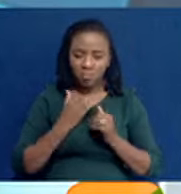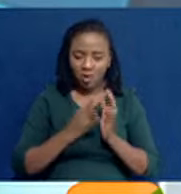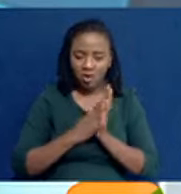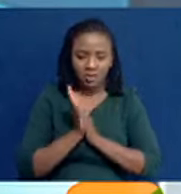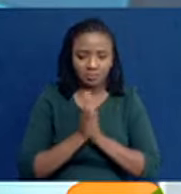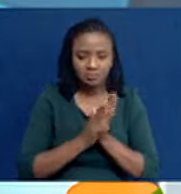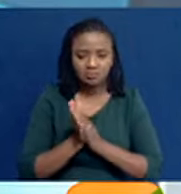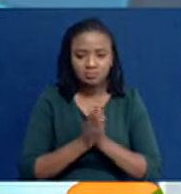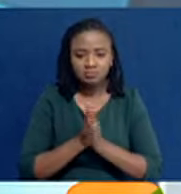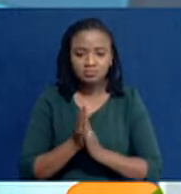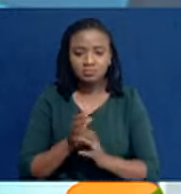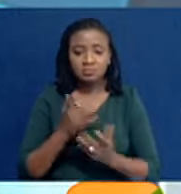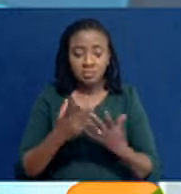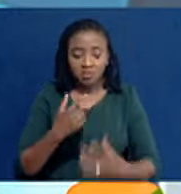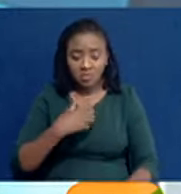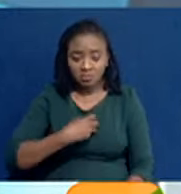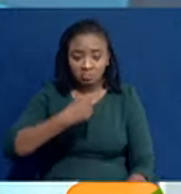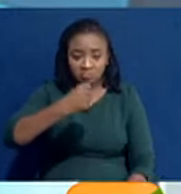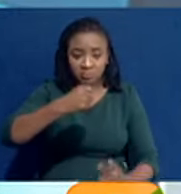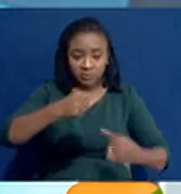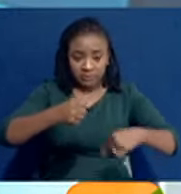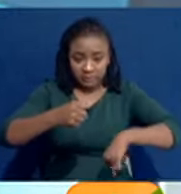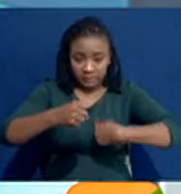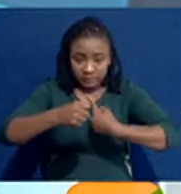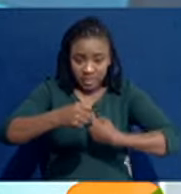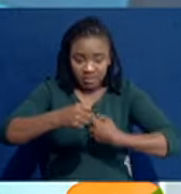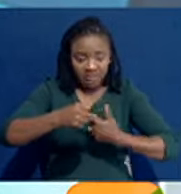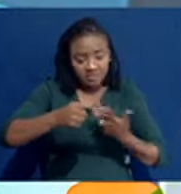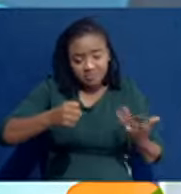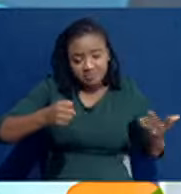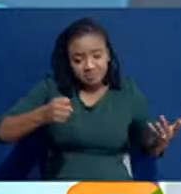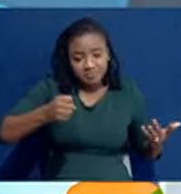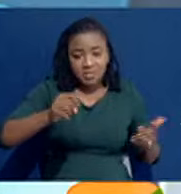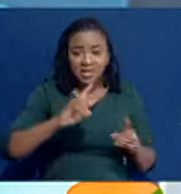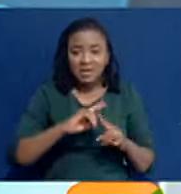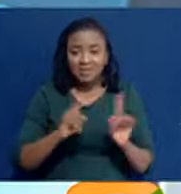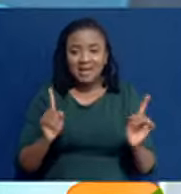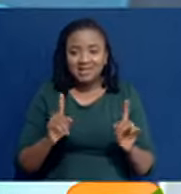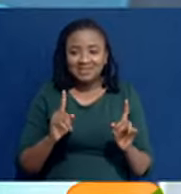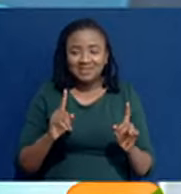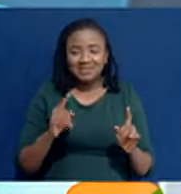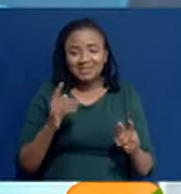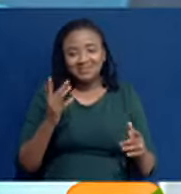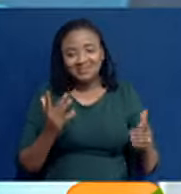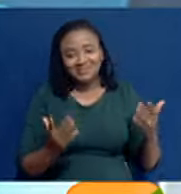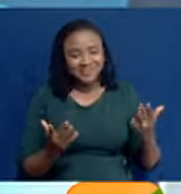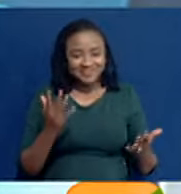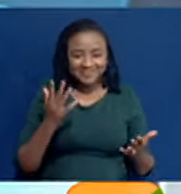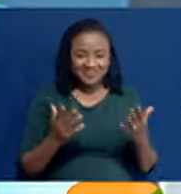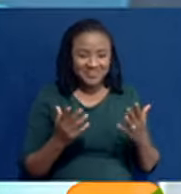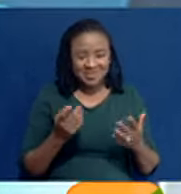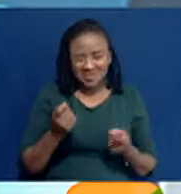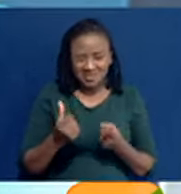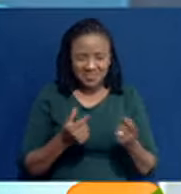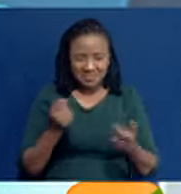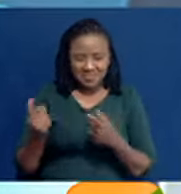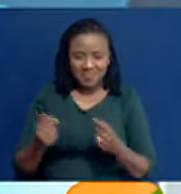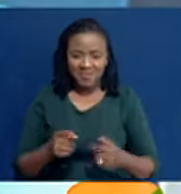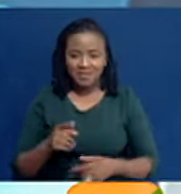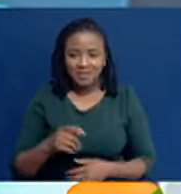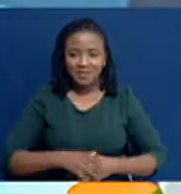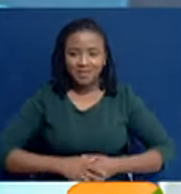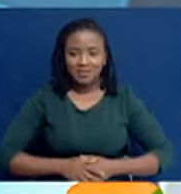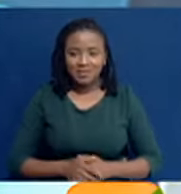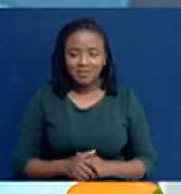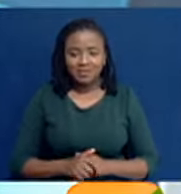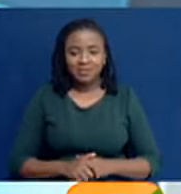it's to prove myself, I'm not sure about that. But maybe I had a little bit of a grain. Yes, of